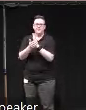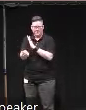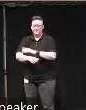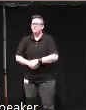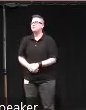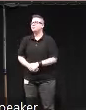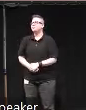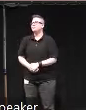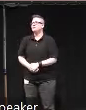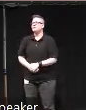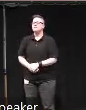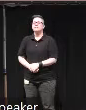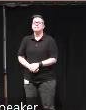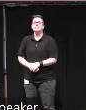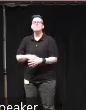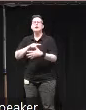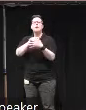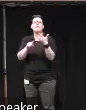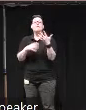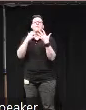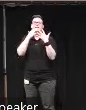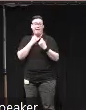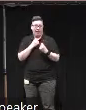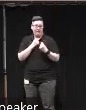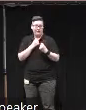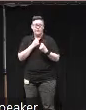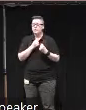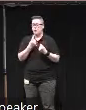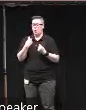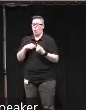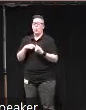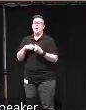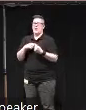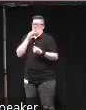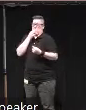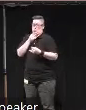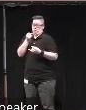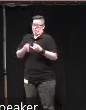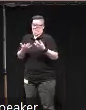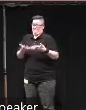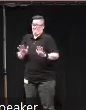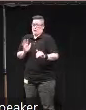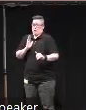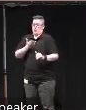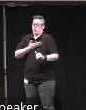Overall, based on these values, we are working on, about to finalize